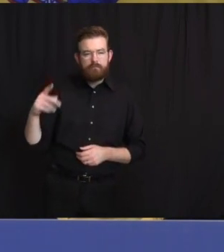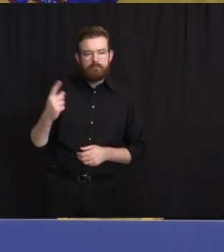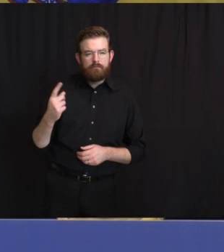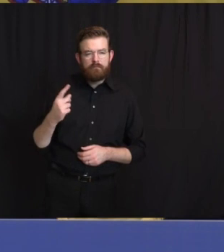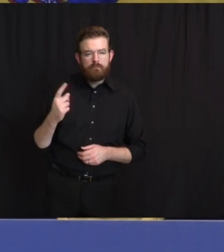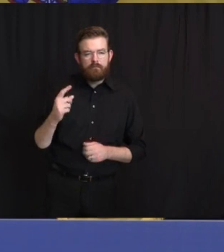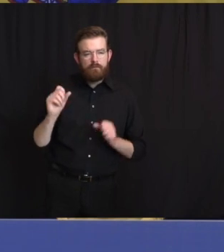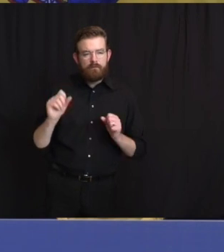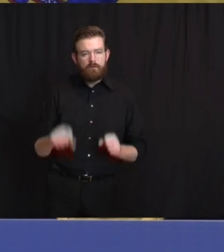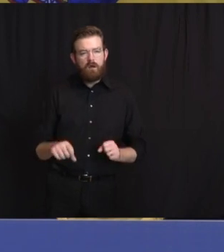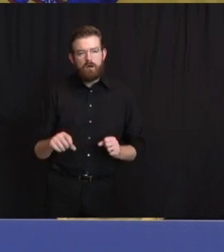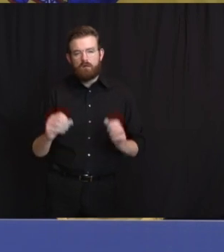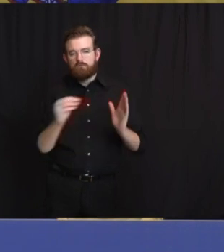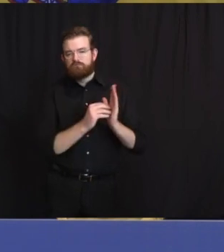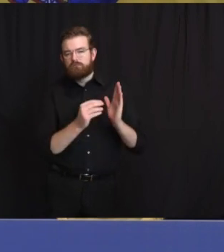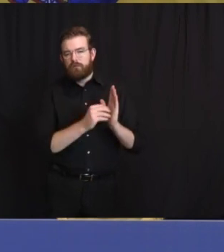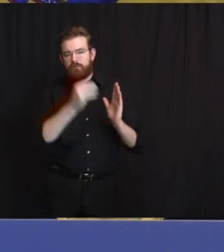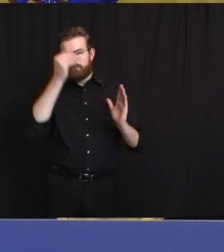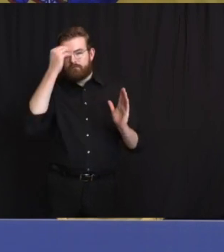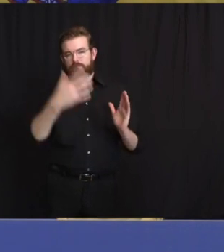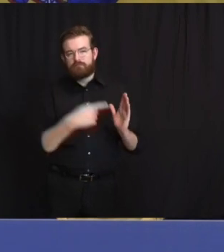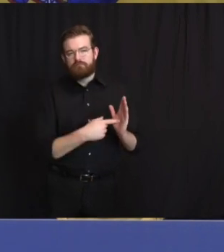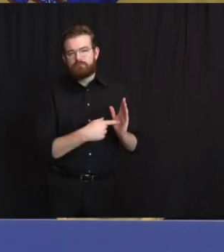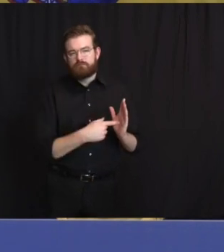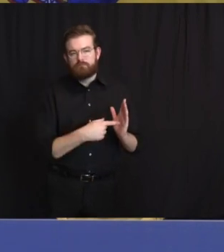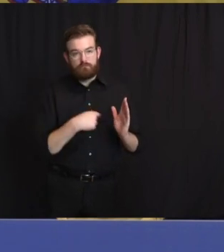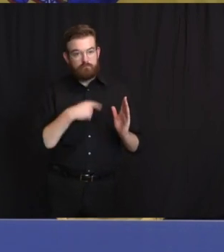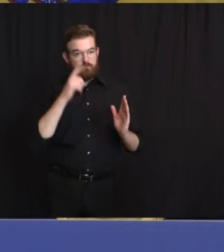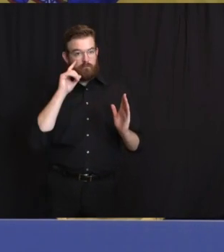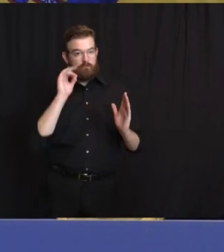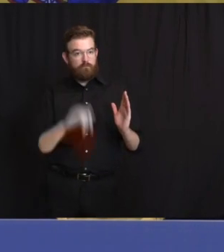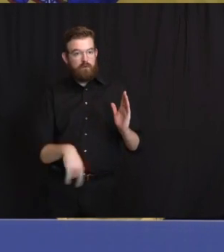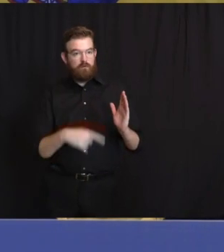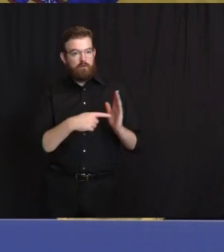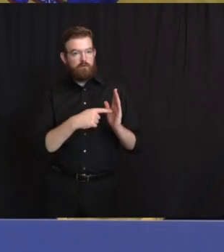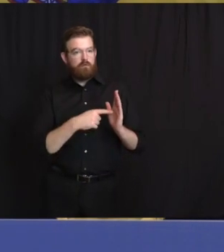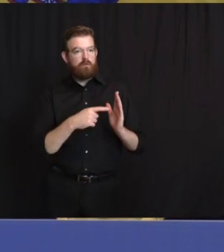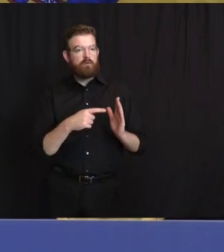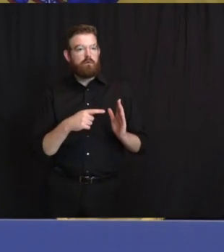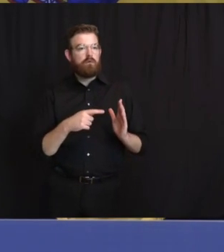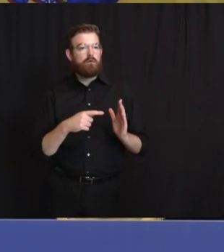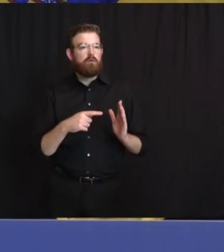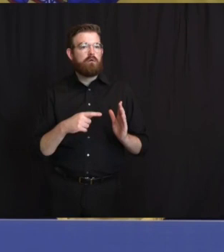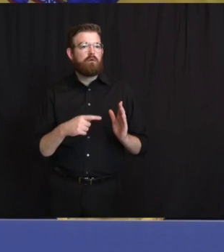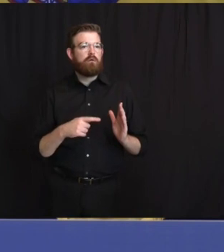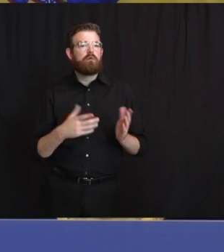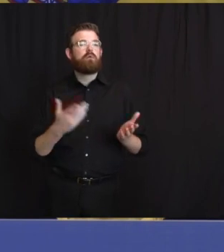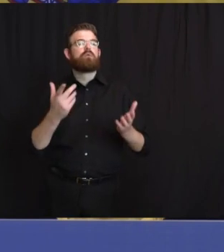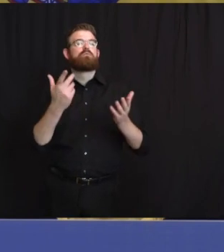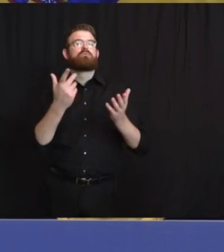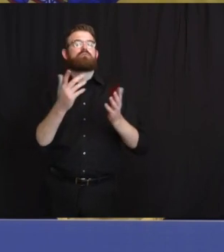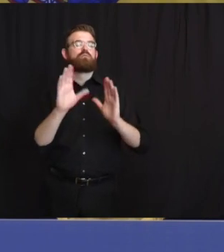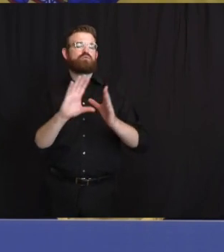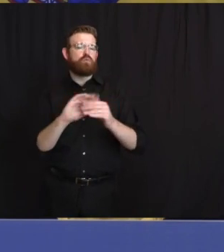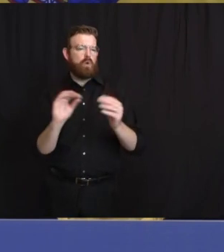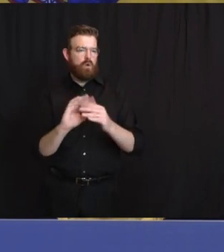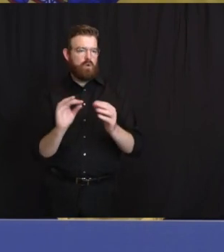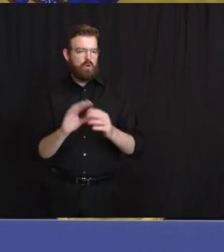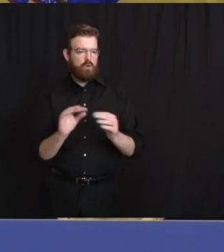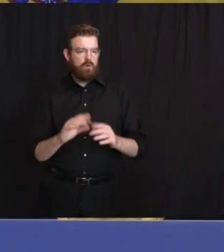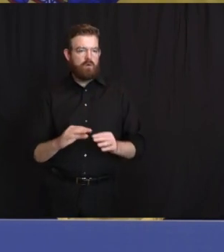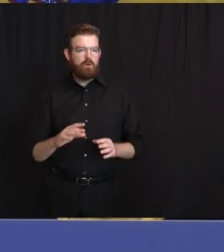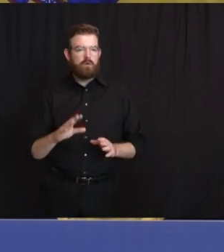and I think that's going to add to our. This is anecdotal, and again, we take no joy in this, but it's a